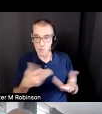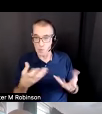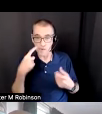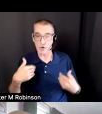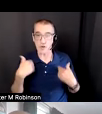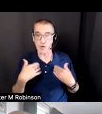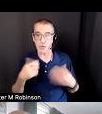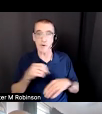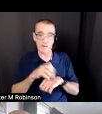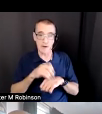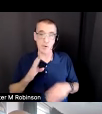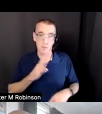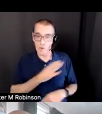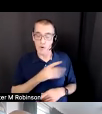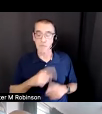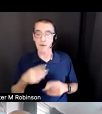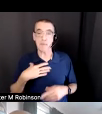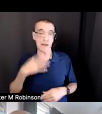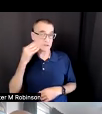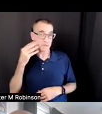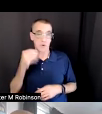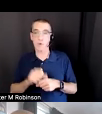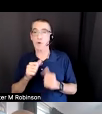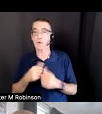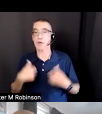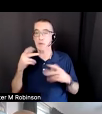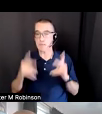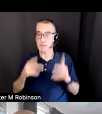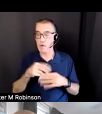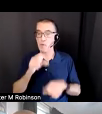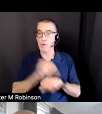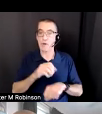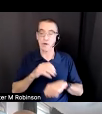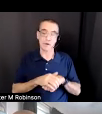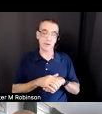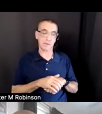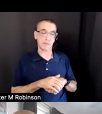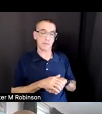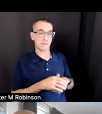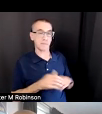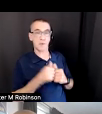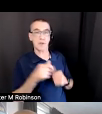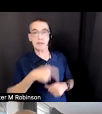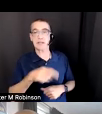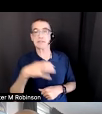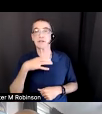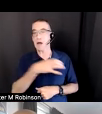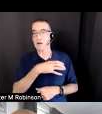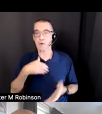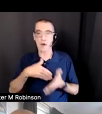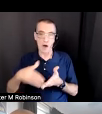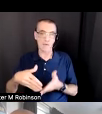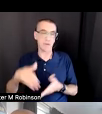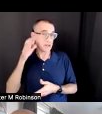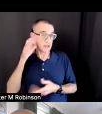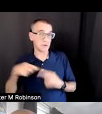the youth advisory boards. But in my experience in working with young people and working with youth councils, we often listen to